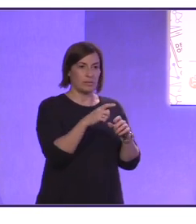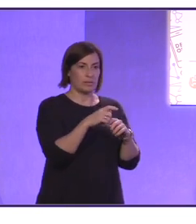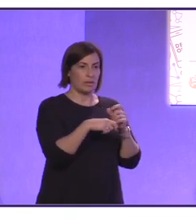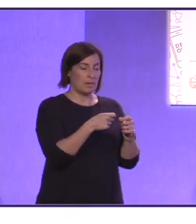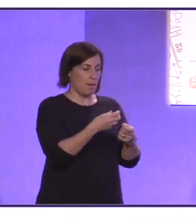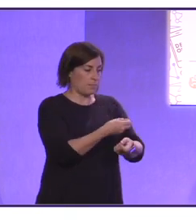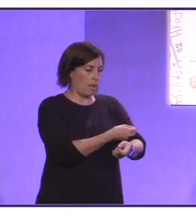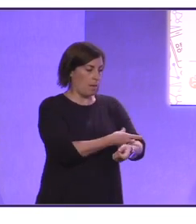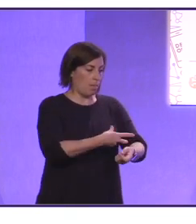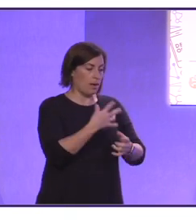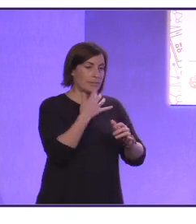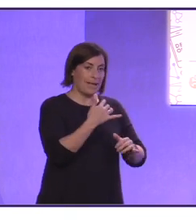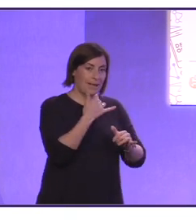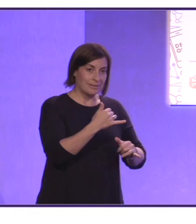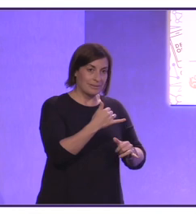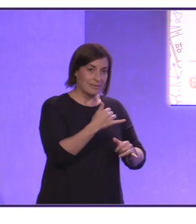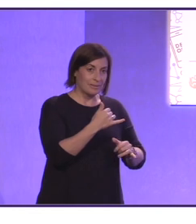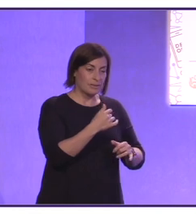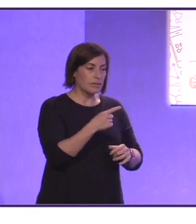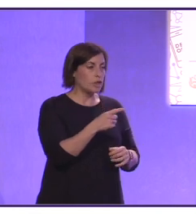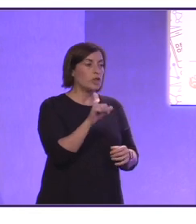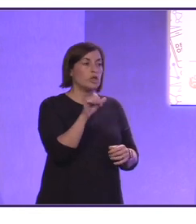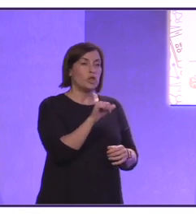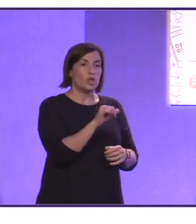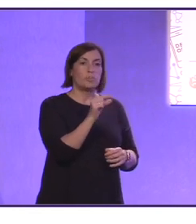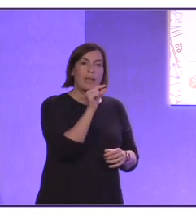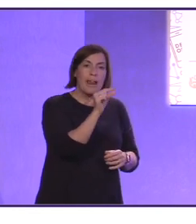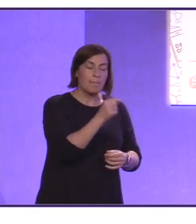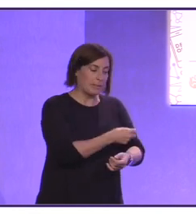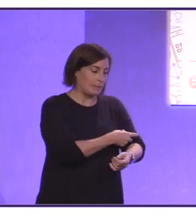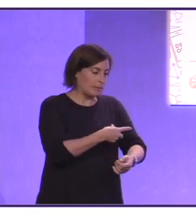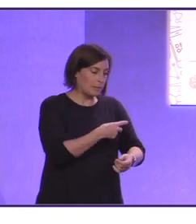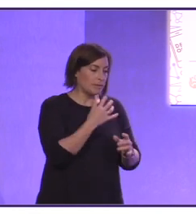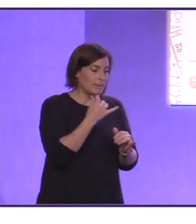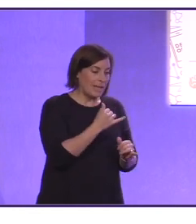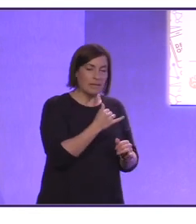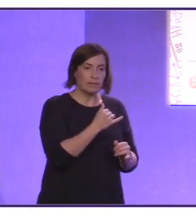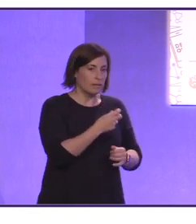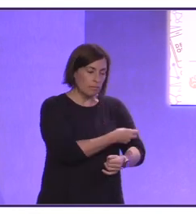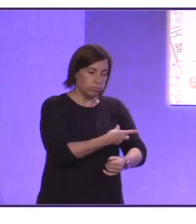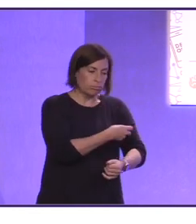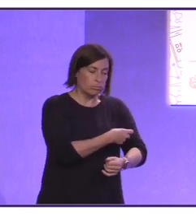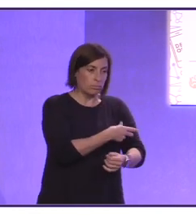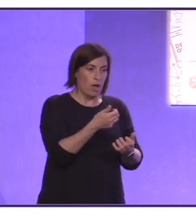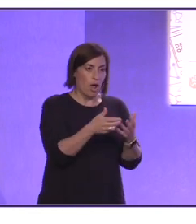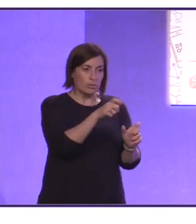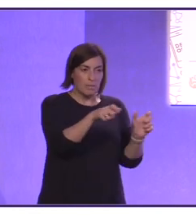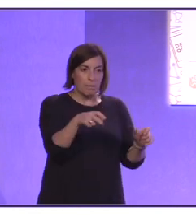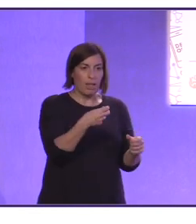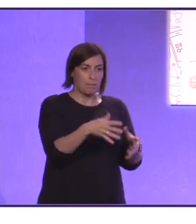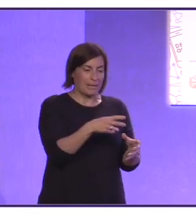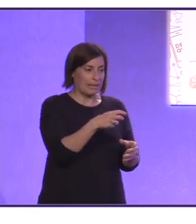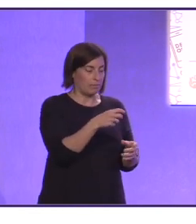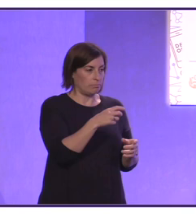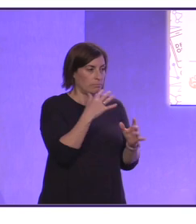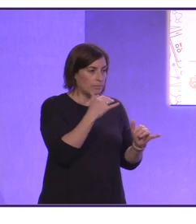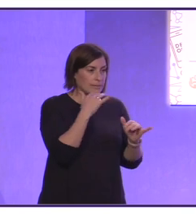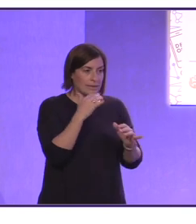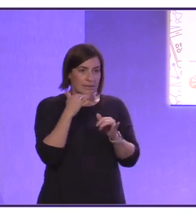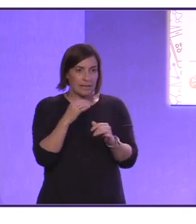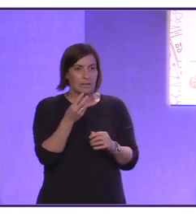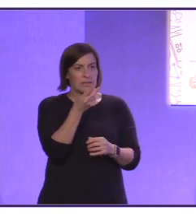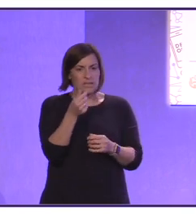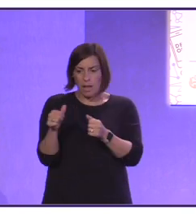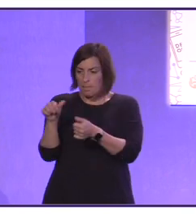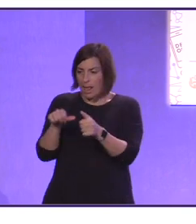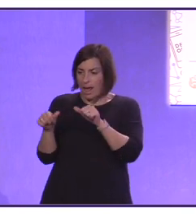blood testing. Instead of drawing a lot of blood, they took a little bit and tried to test on it. But there was a sense amongst some members of the lab community